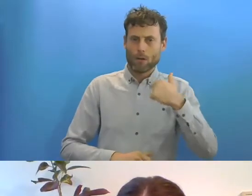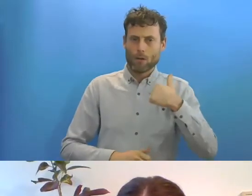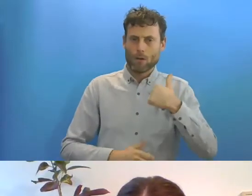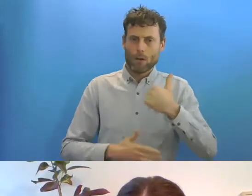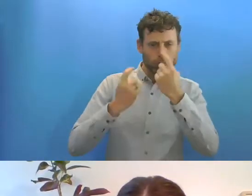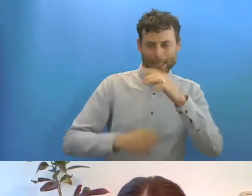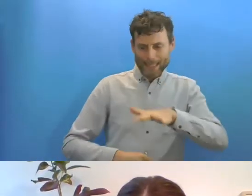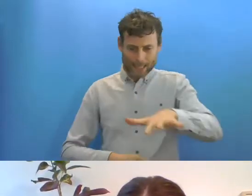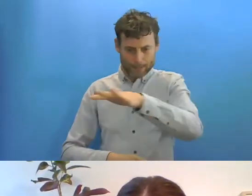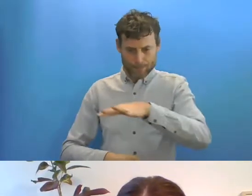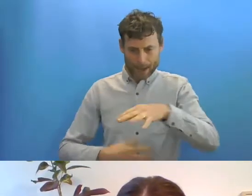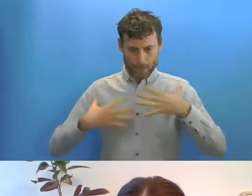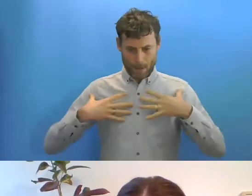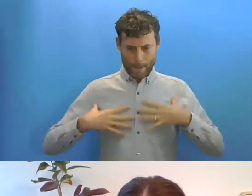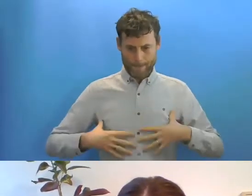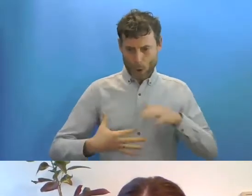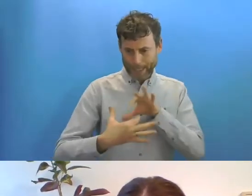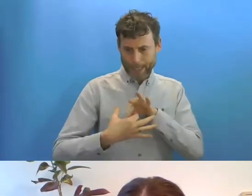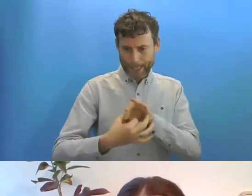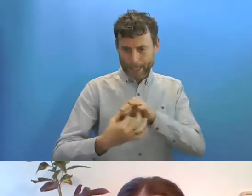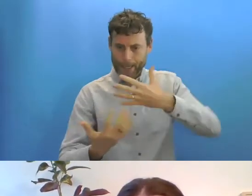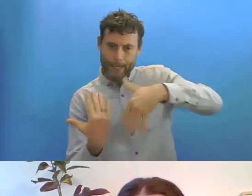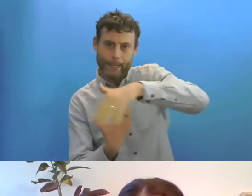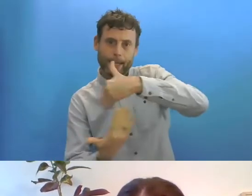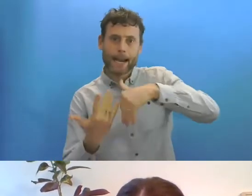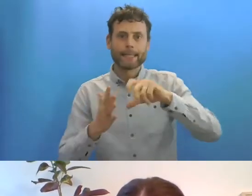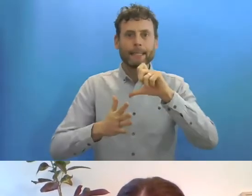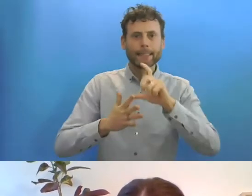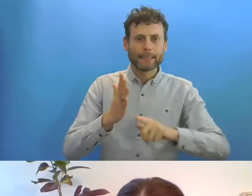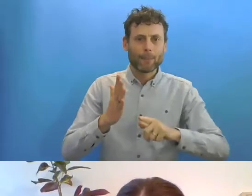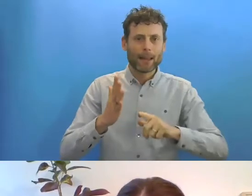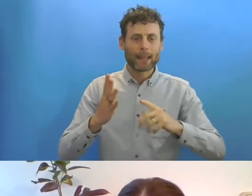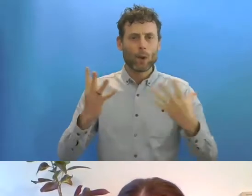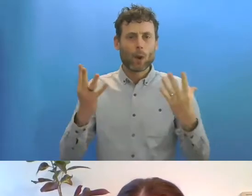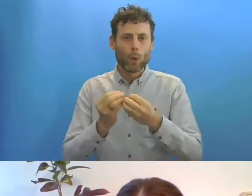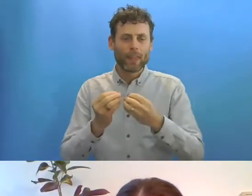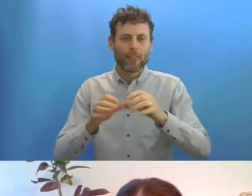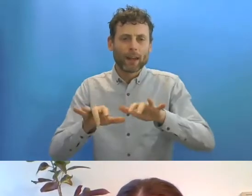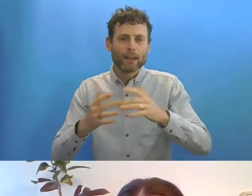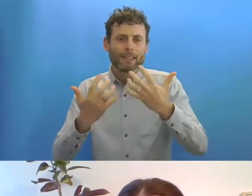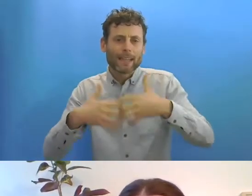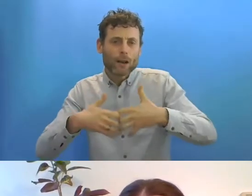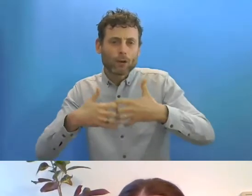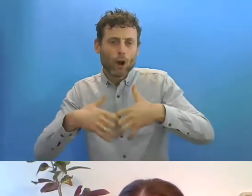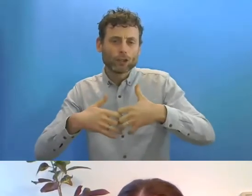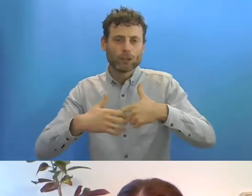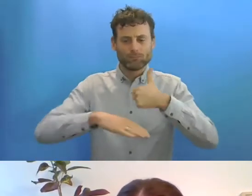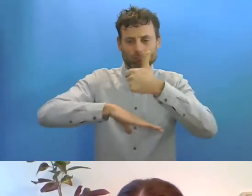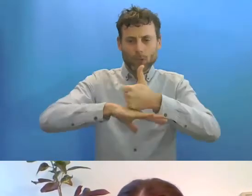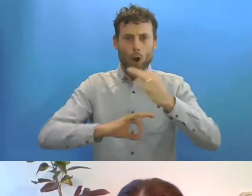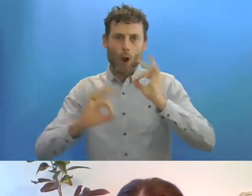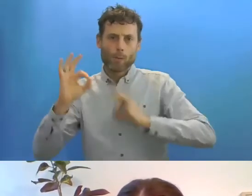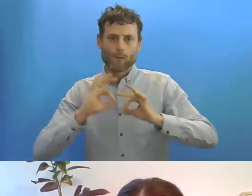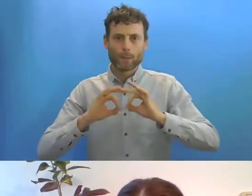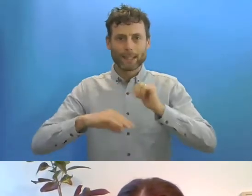body, disability and technology into immersive performances and installations. I have a BR